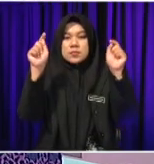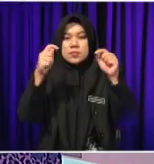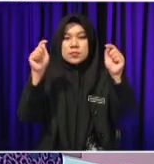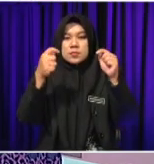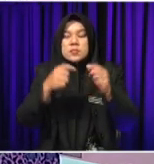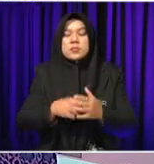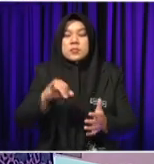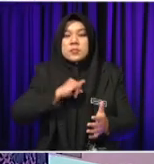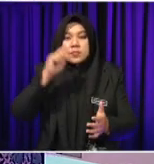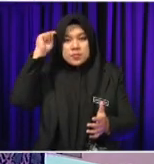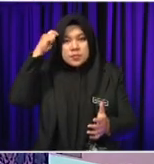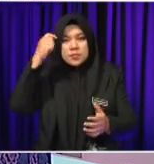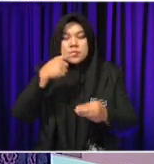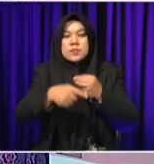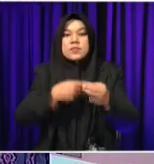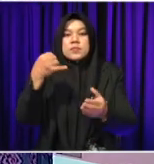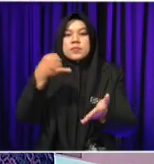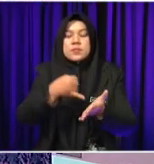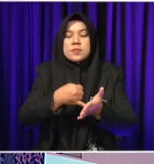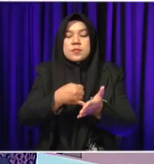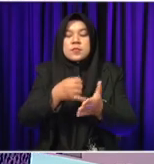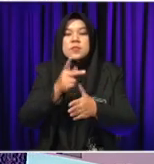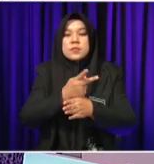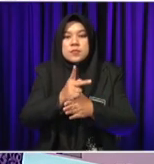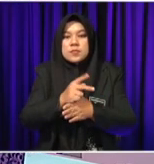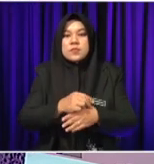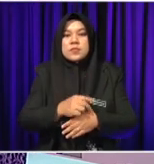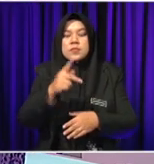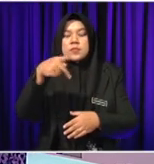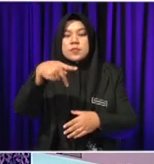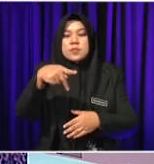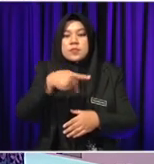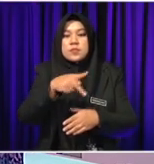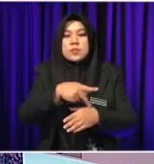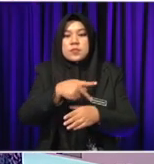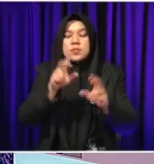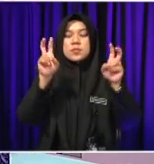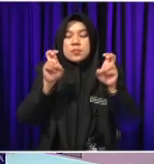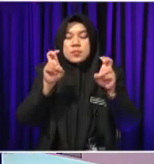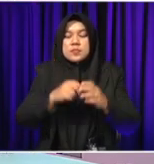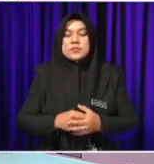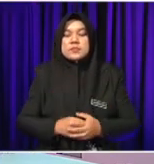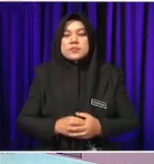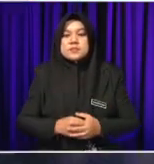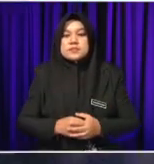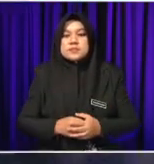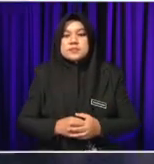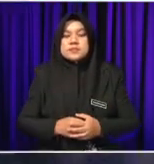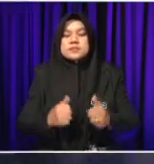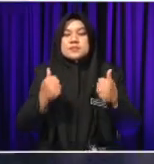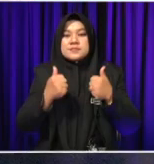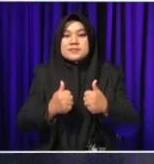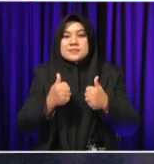I guess that's about it for mm-hmm. our first sharing on the poetic terms. Good job, guys. Uh-huh. Let's cheer.